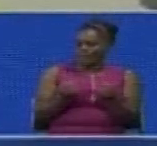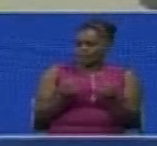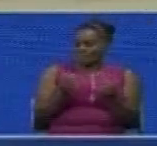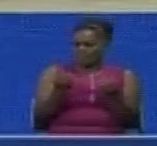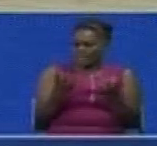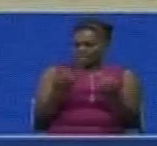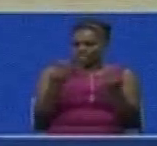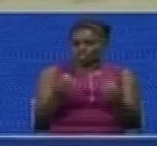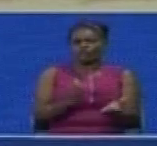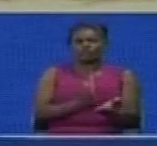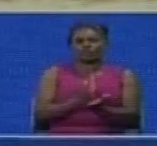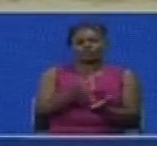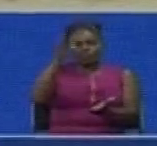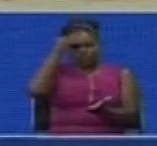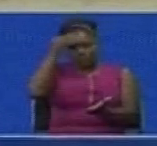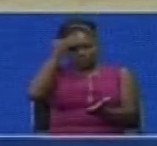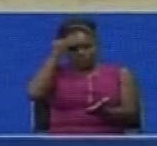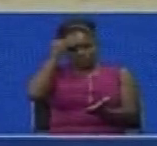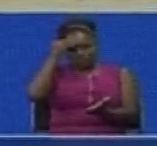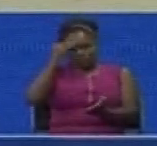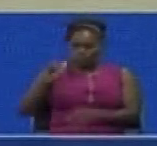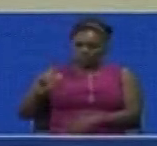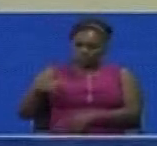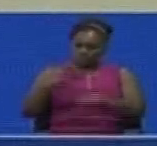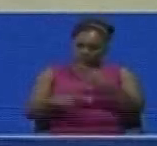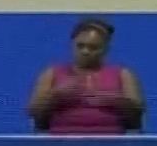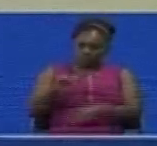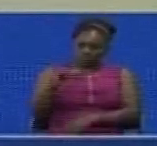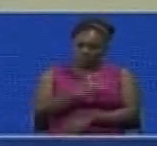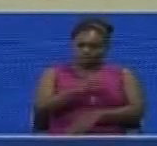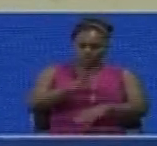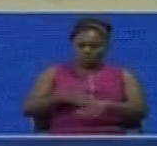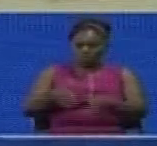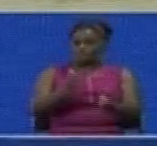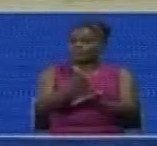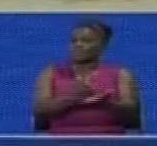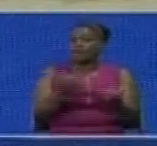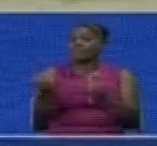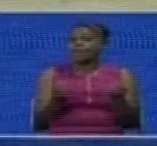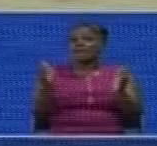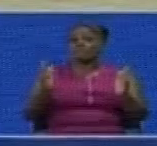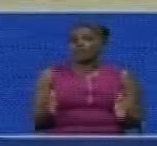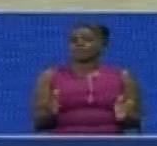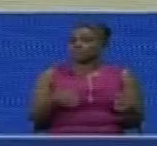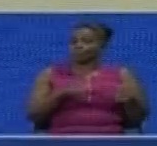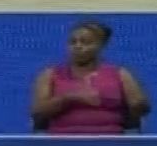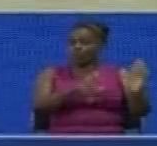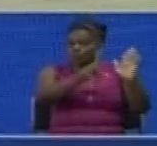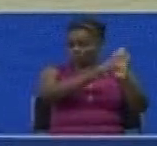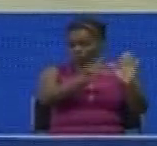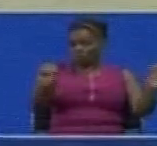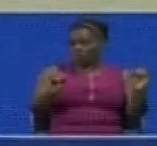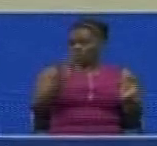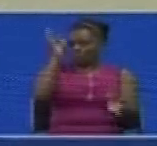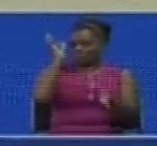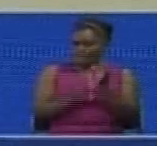education. Mzidi kukaa katika hii barabara kwa sababu kuna baadhi ya madereva wengine hawafati sheria, wanaeka